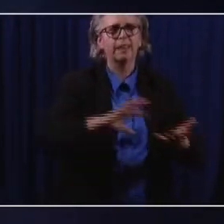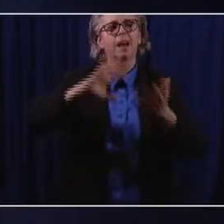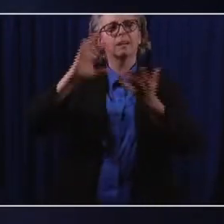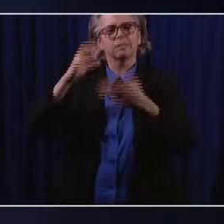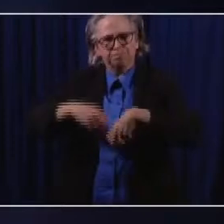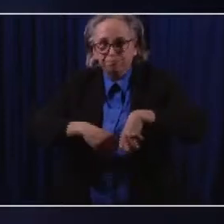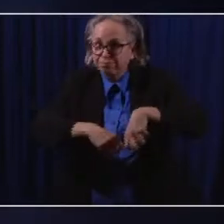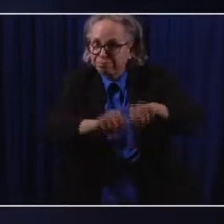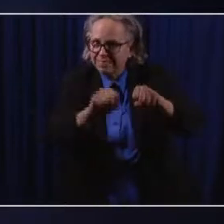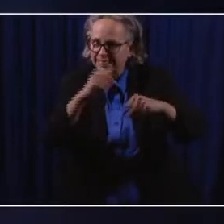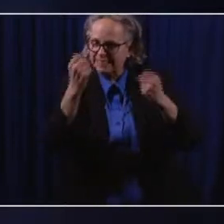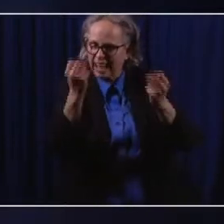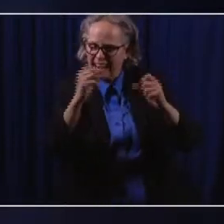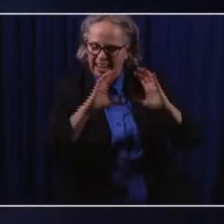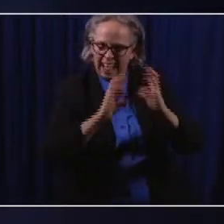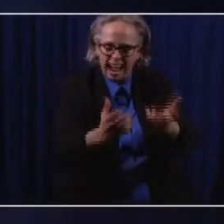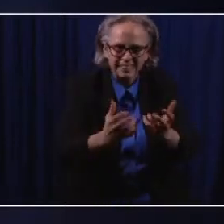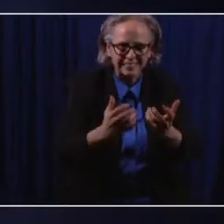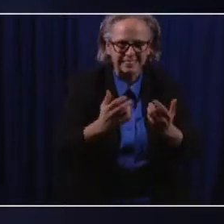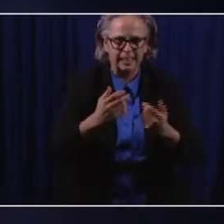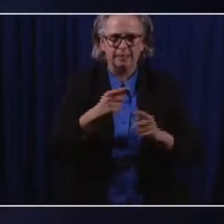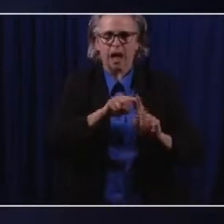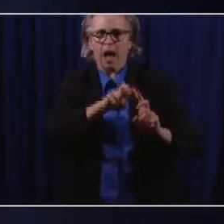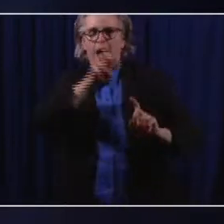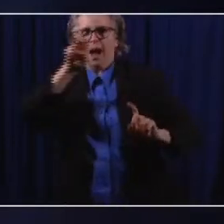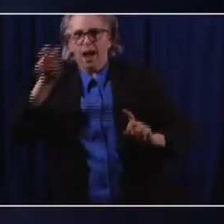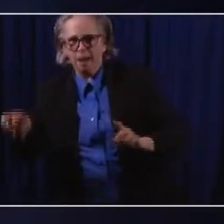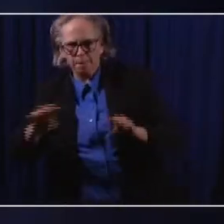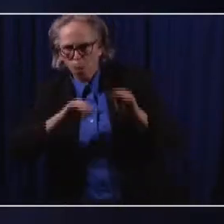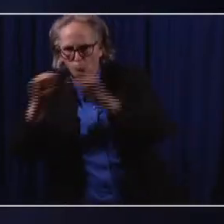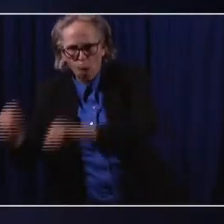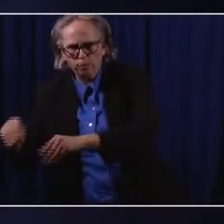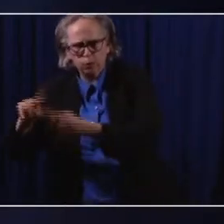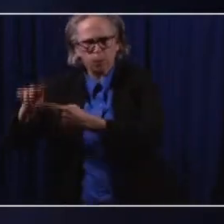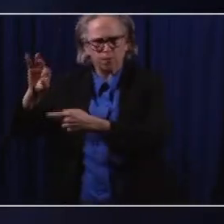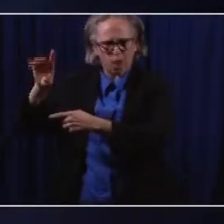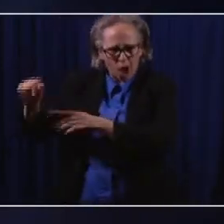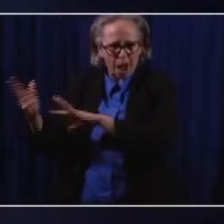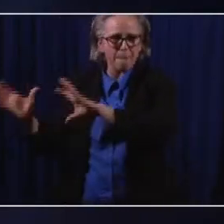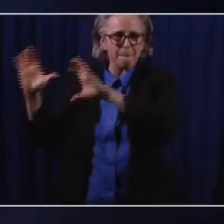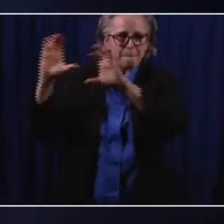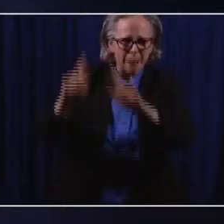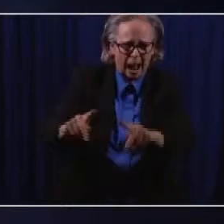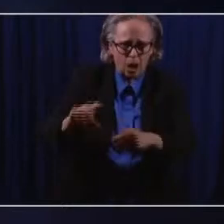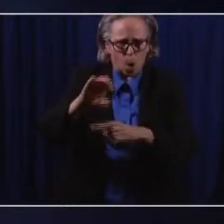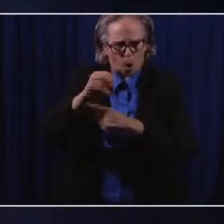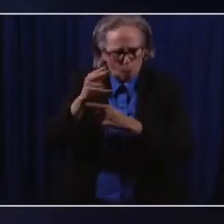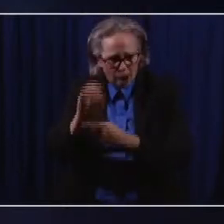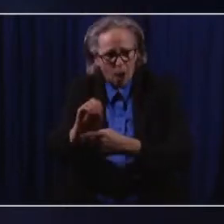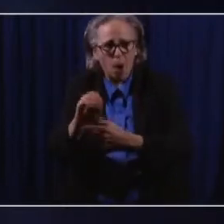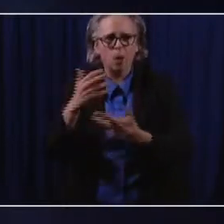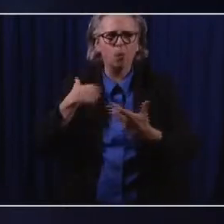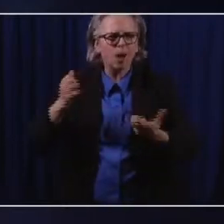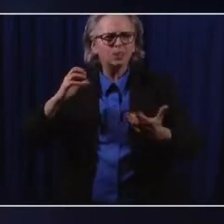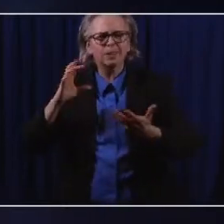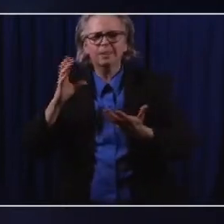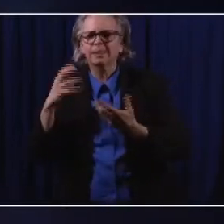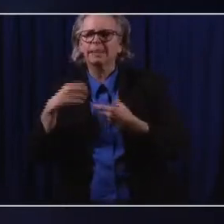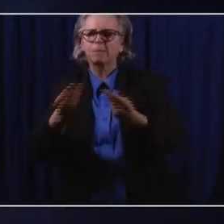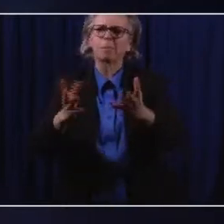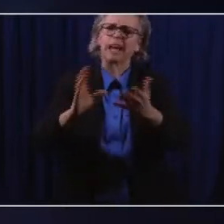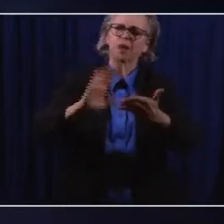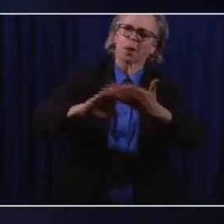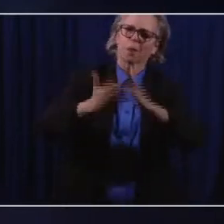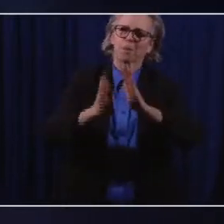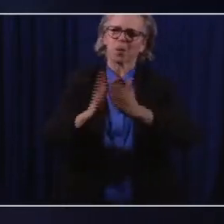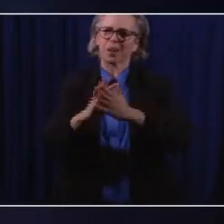and returned home to Ohio, where I'm able to give back to the community like a lot of teachers out there. Really proud to serve with